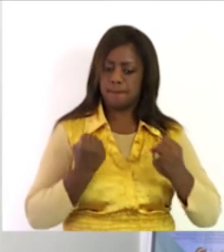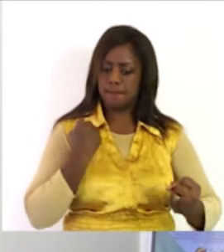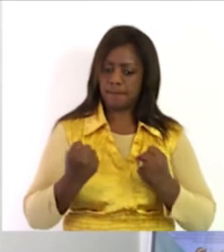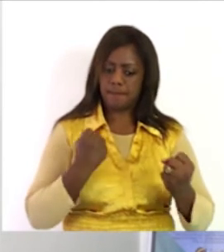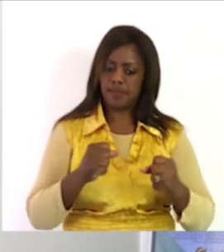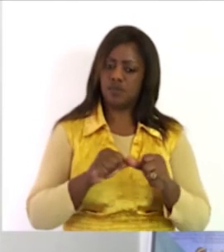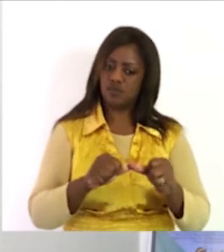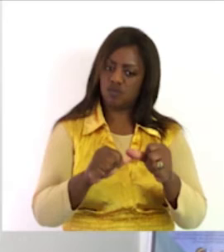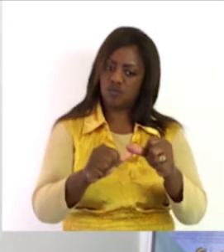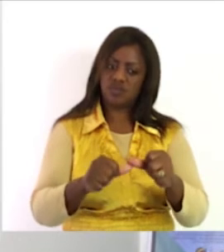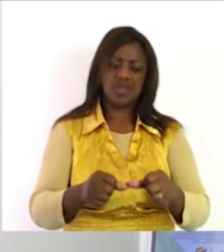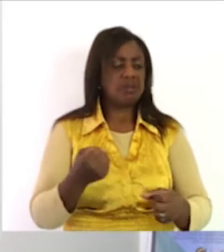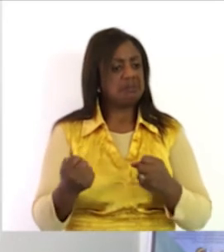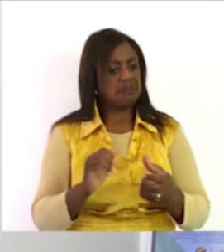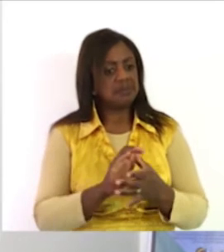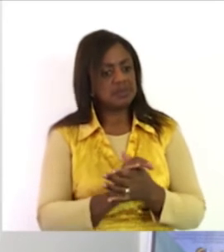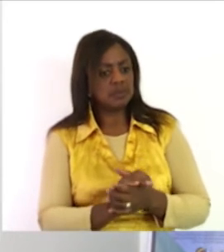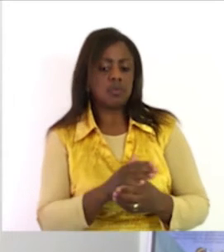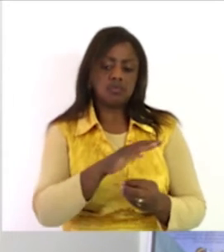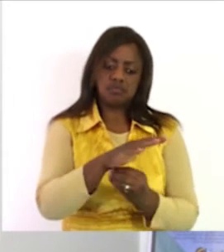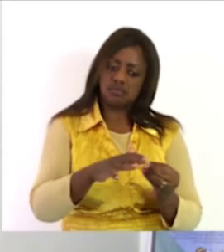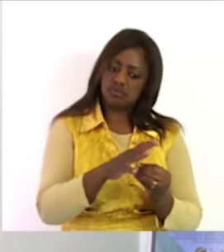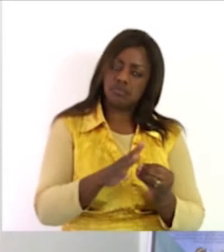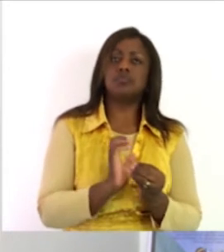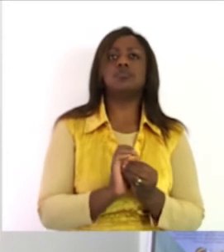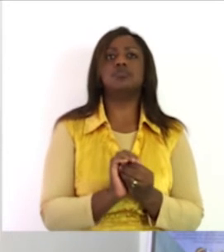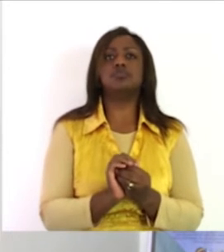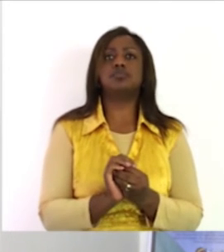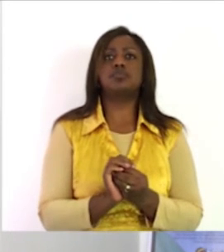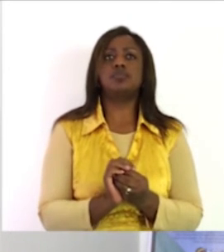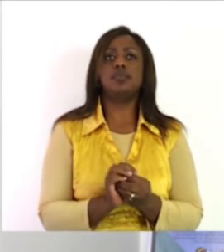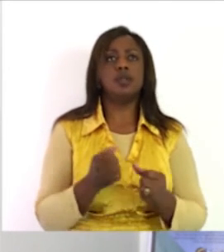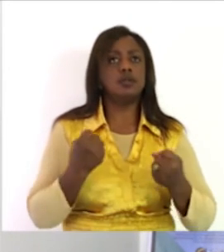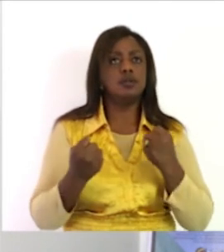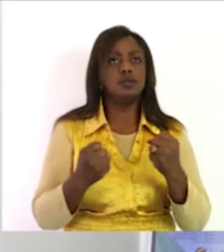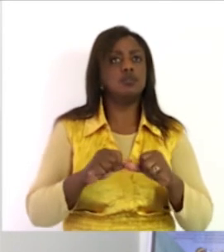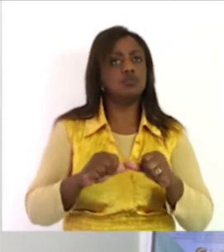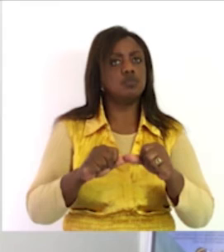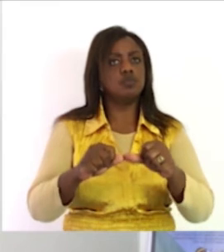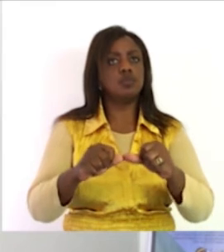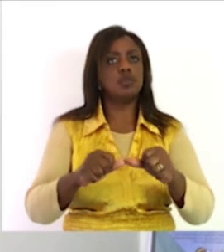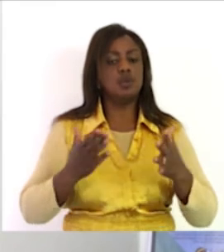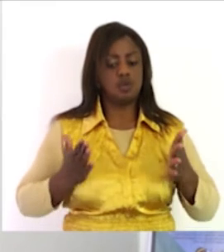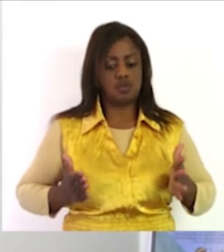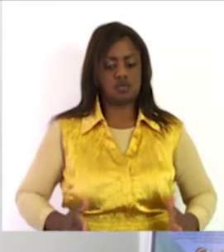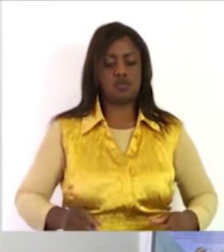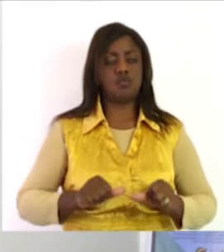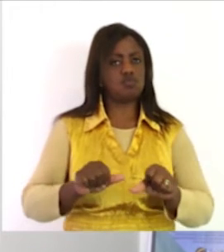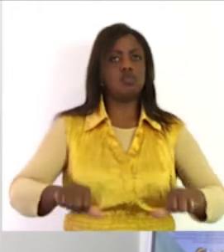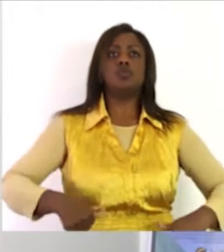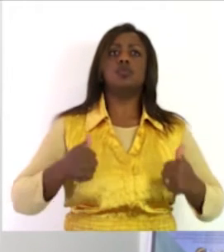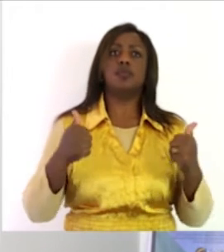your dog, you can exercise with your parents, you can exercise with everyone around the house. But please